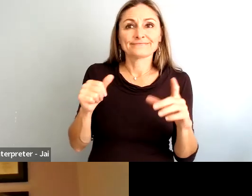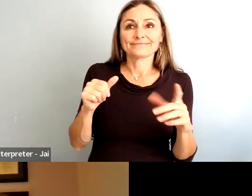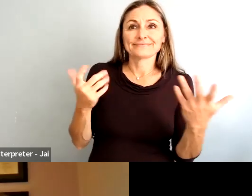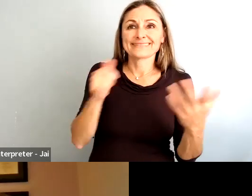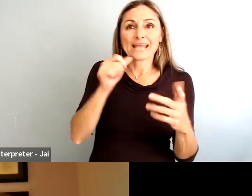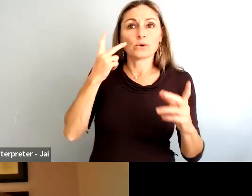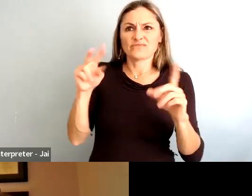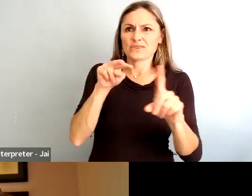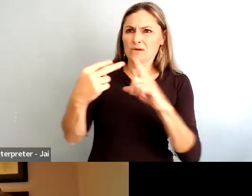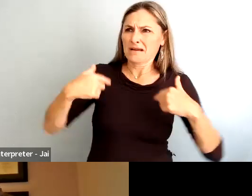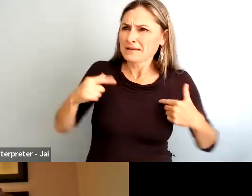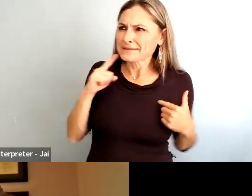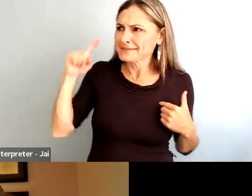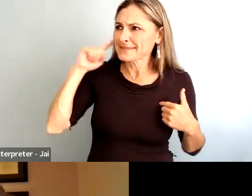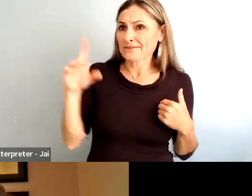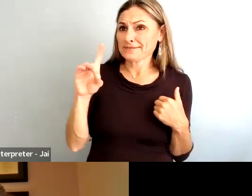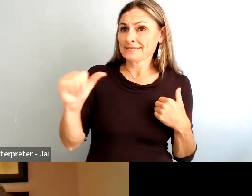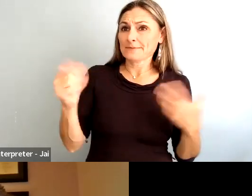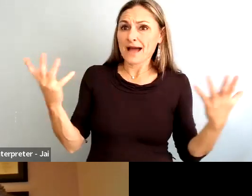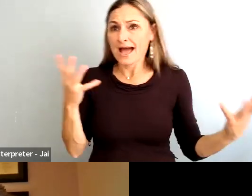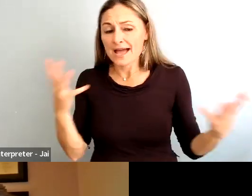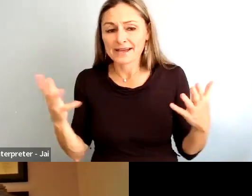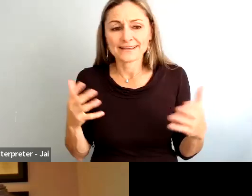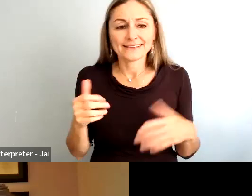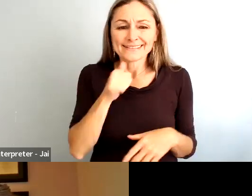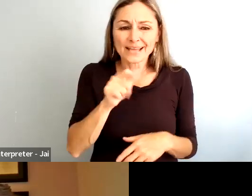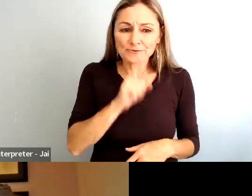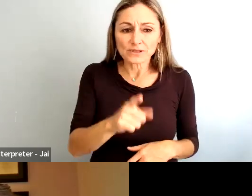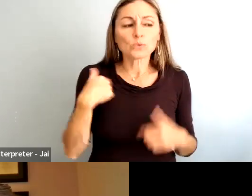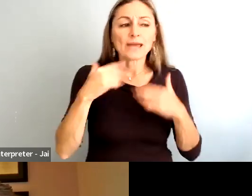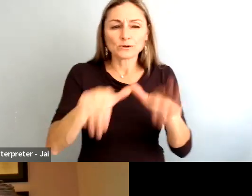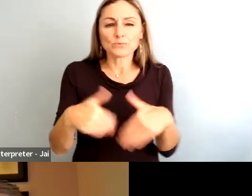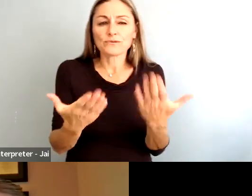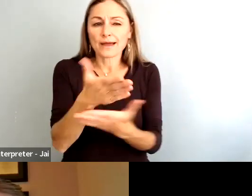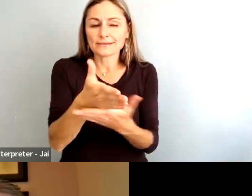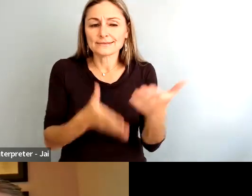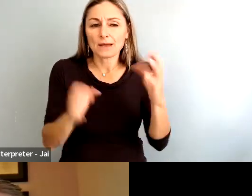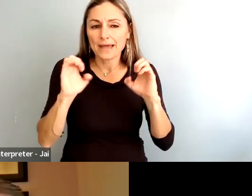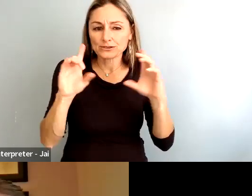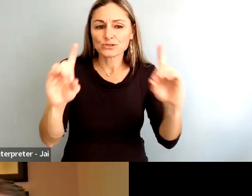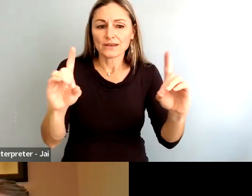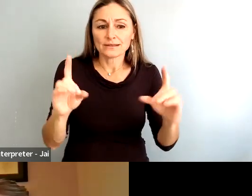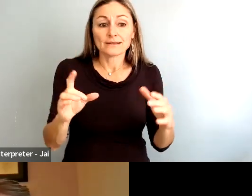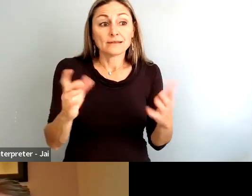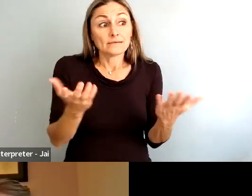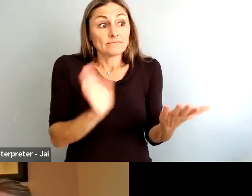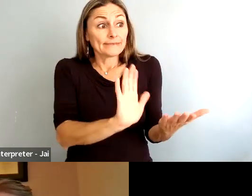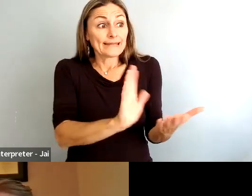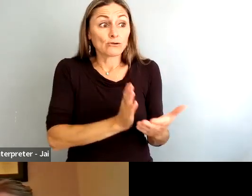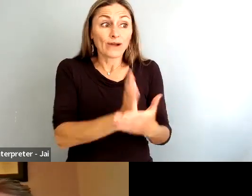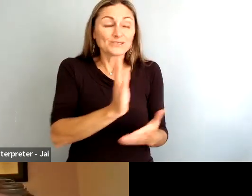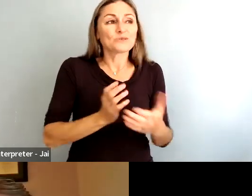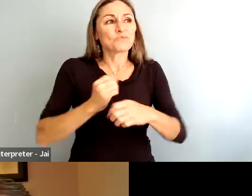a disability, as we all know. And so that's something that we do have to provide some education, because that is how their rights are protected, but